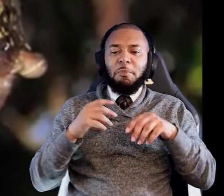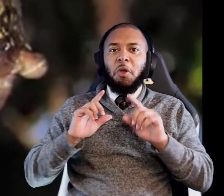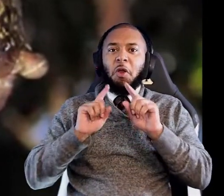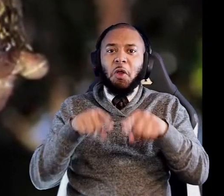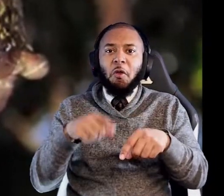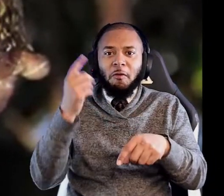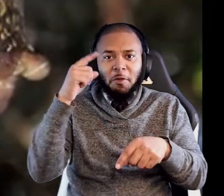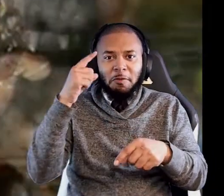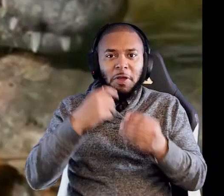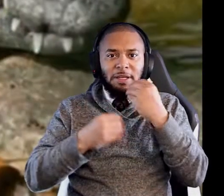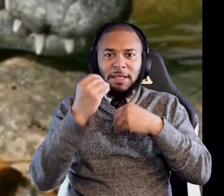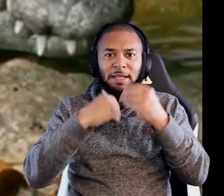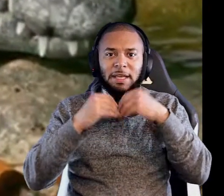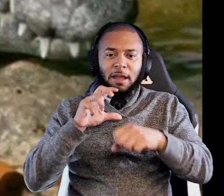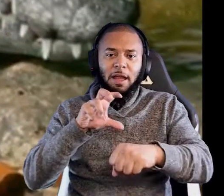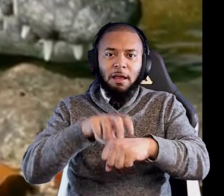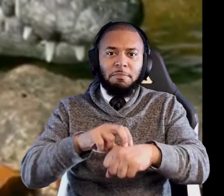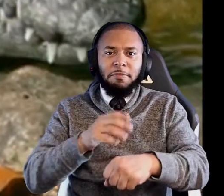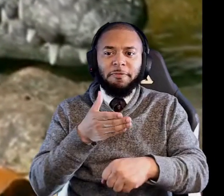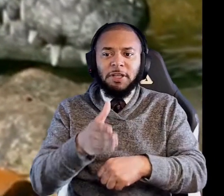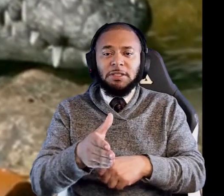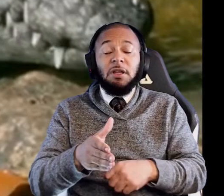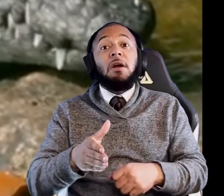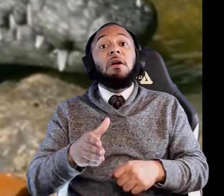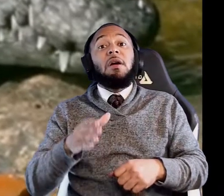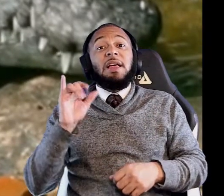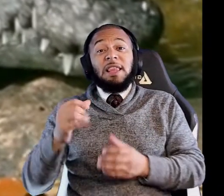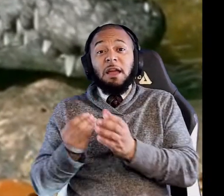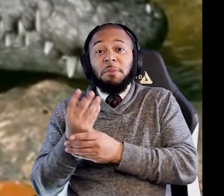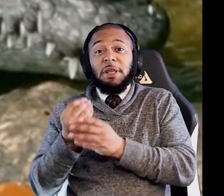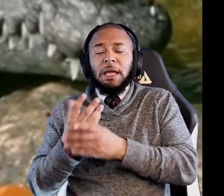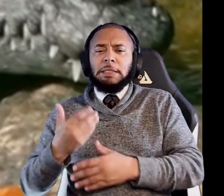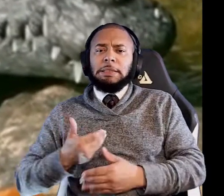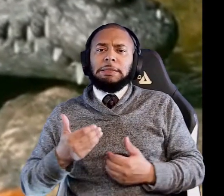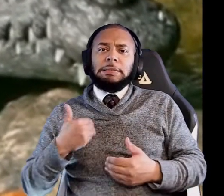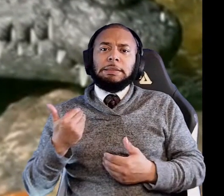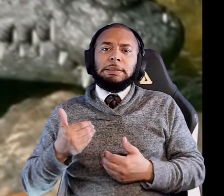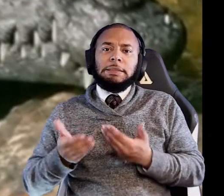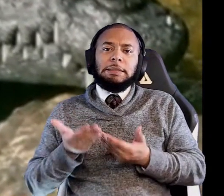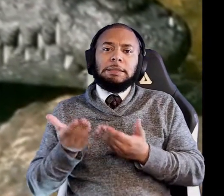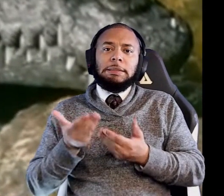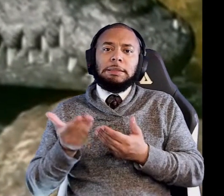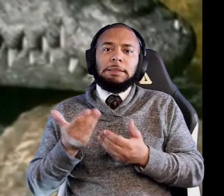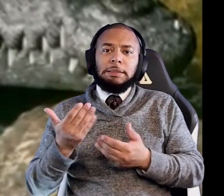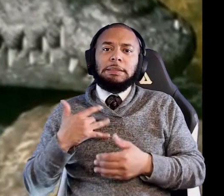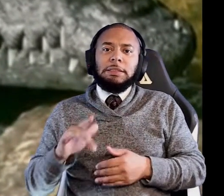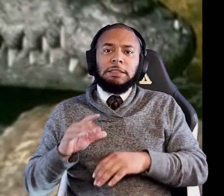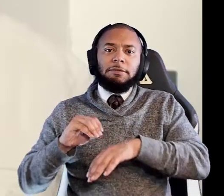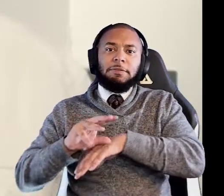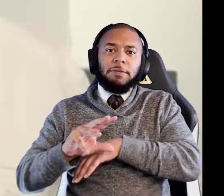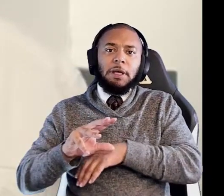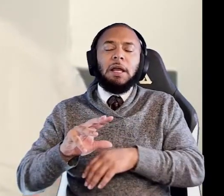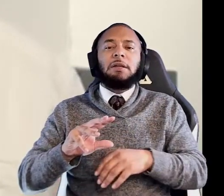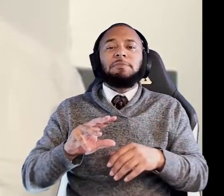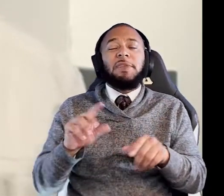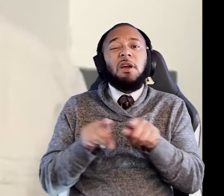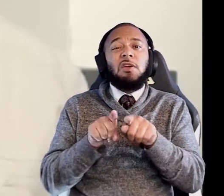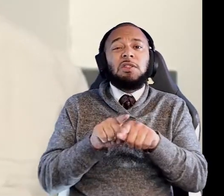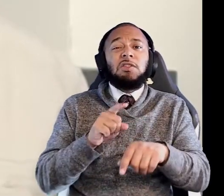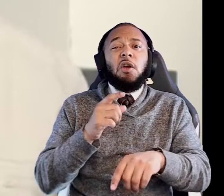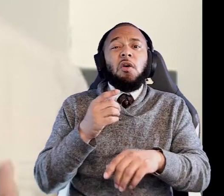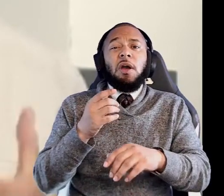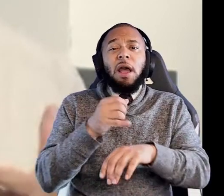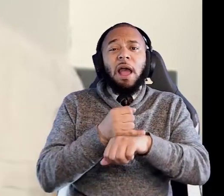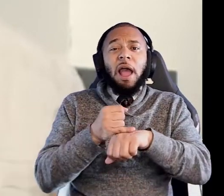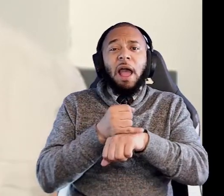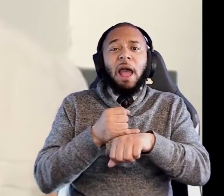highly susceptible to water pollution and island development has caused some of these to go away. All in all, the